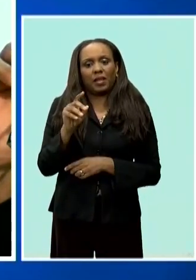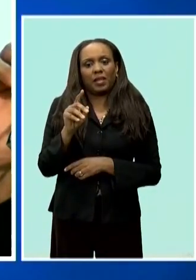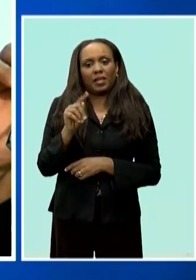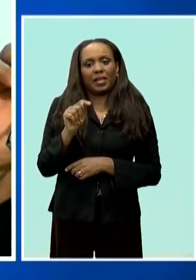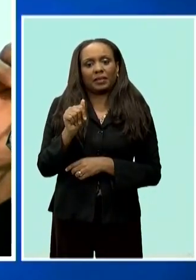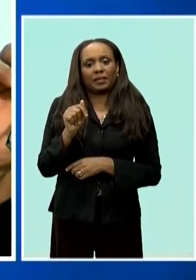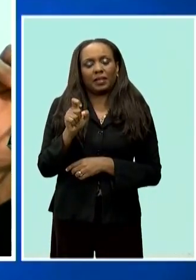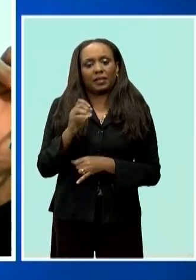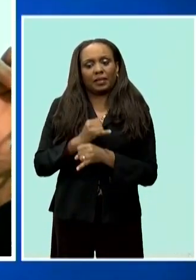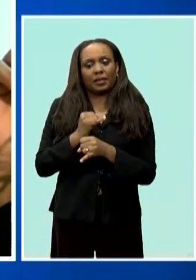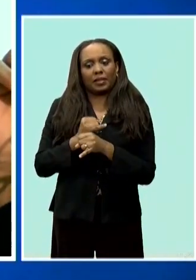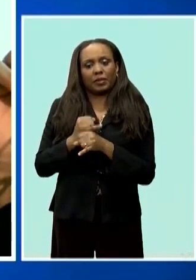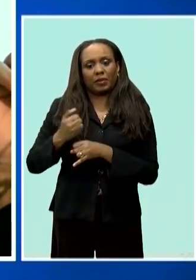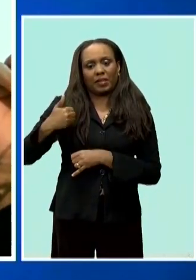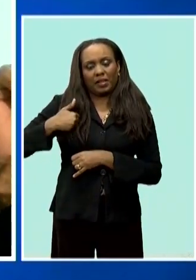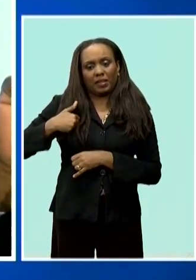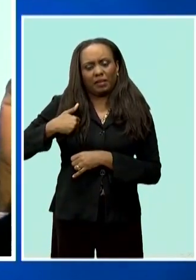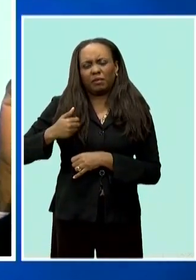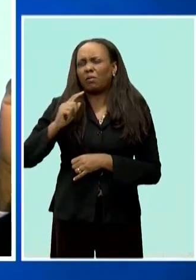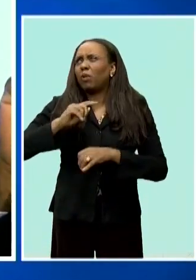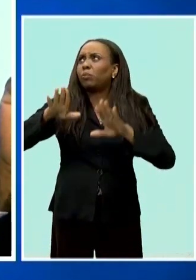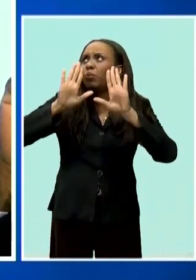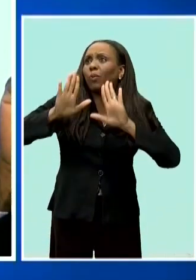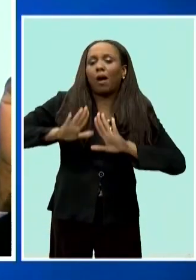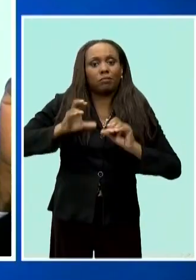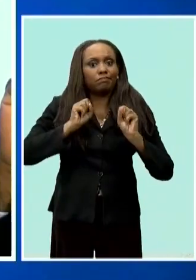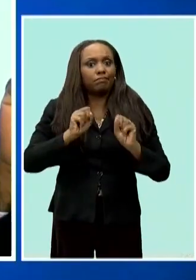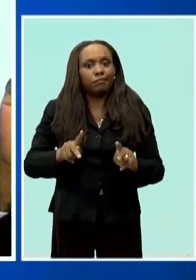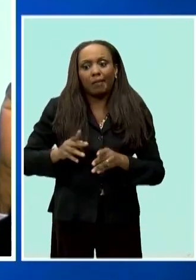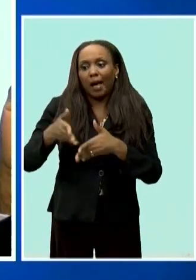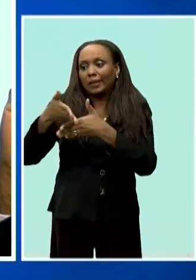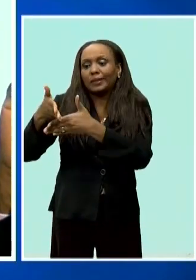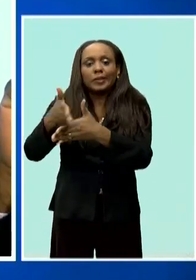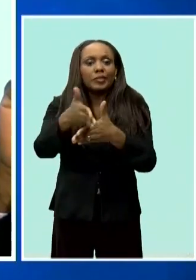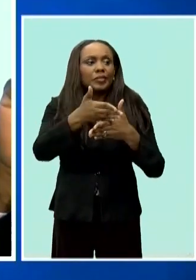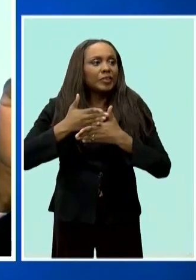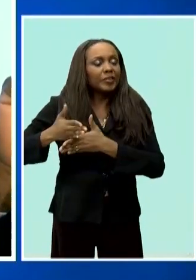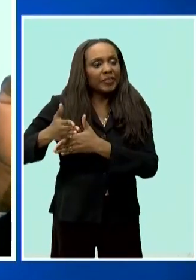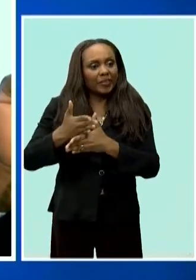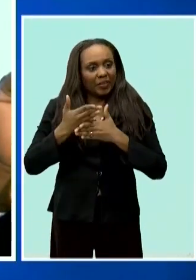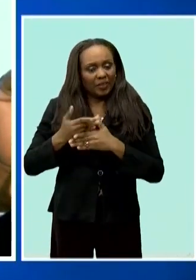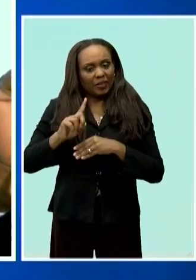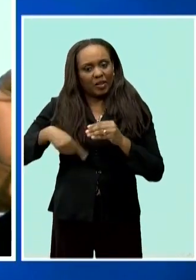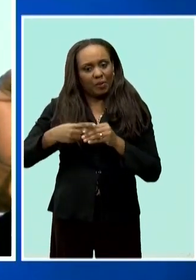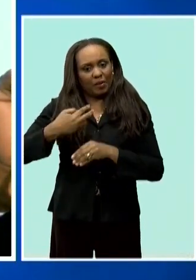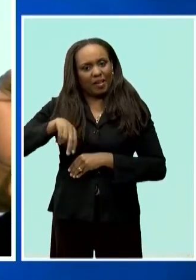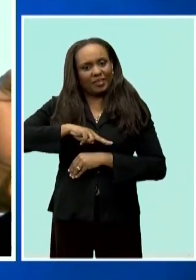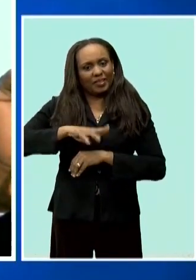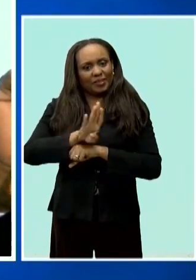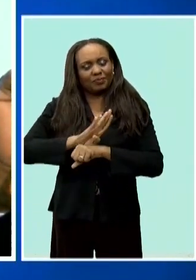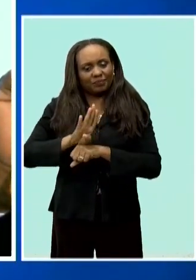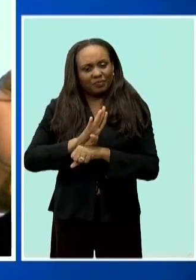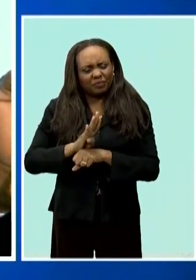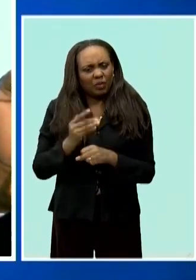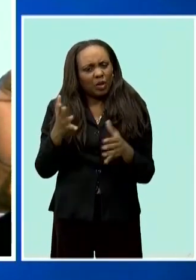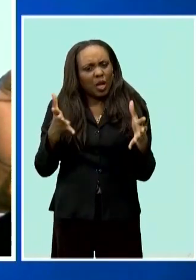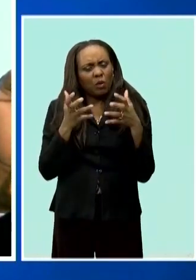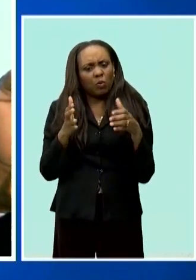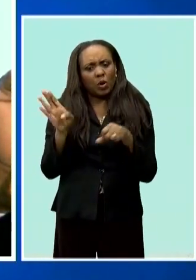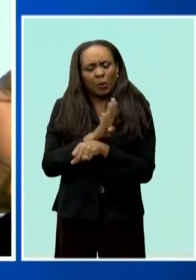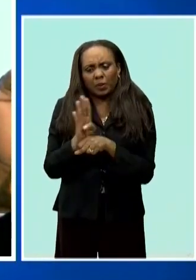met with all of the major accounting firms, including PwC, KPMG, EY, and others. I also would